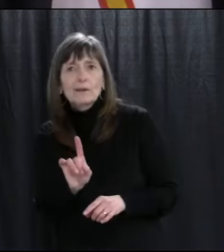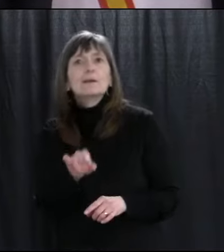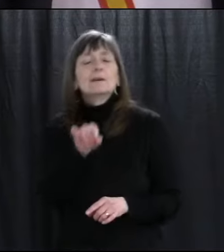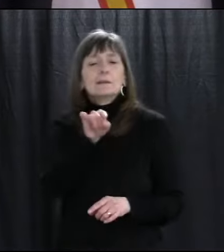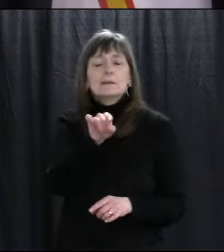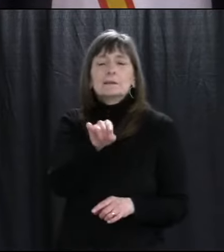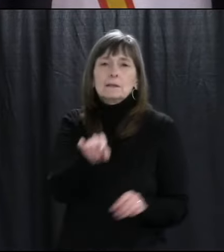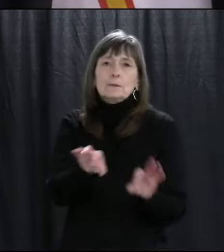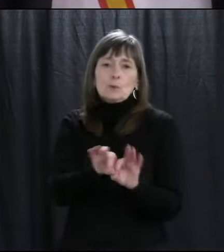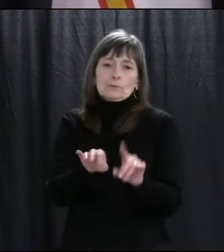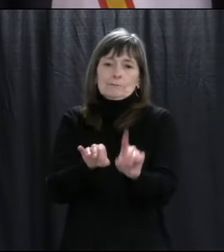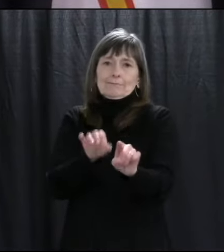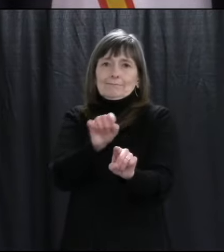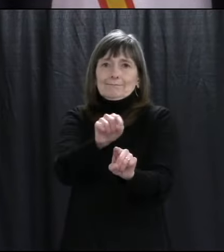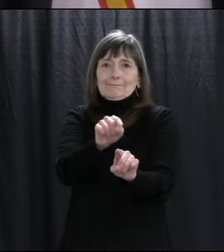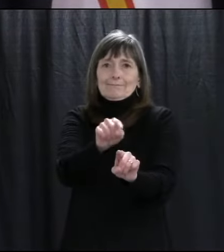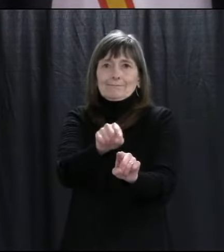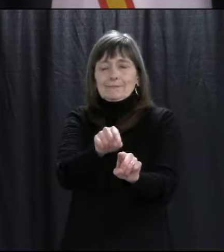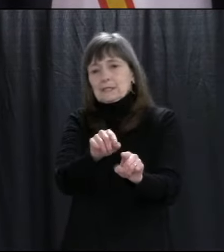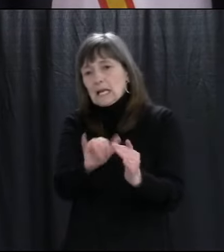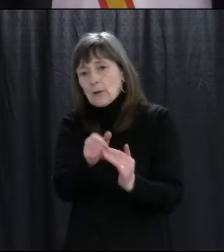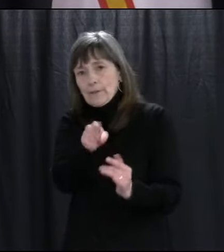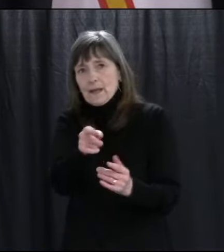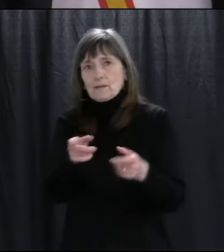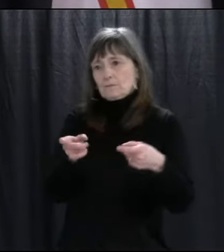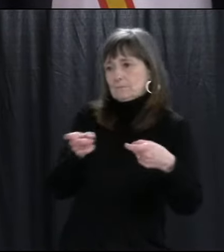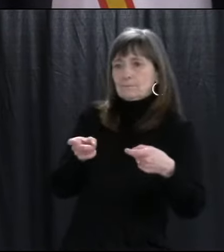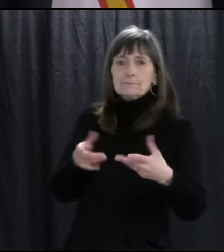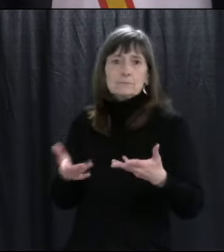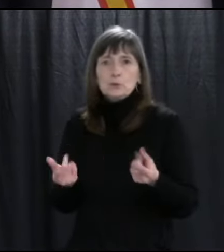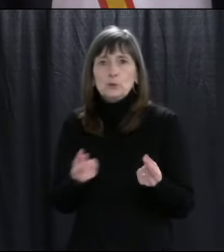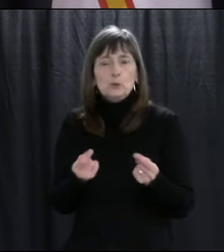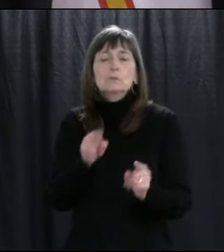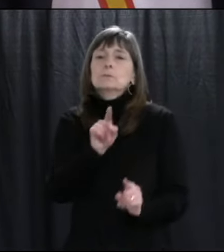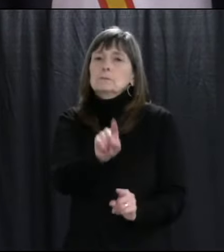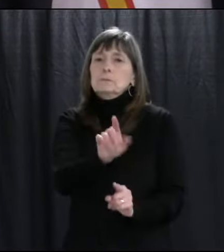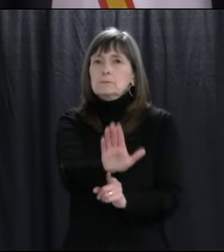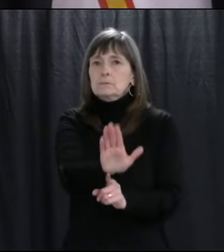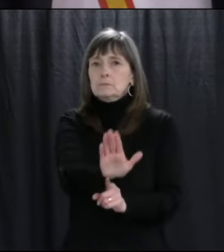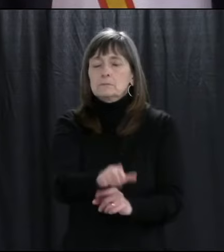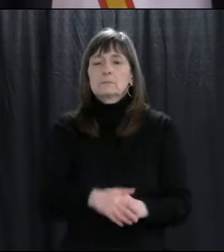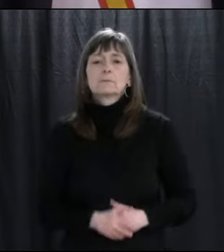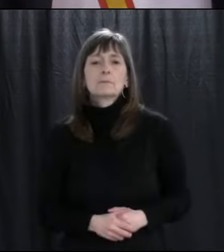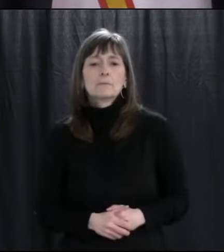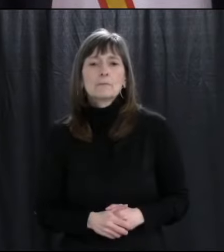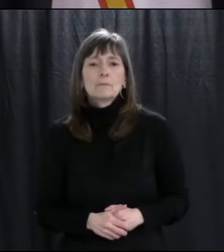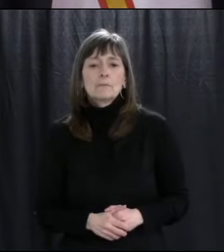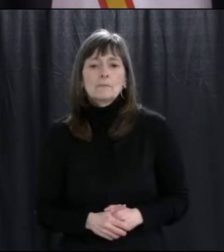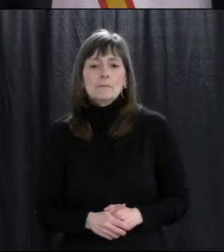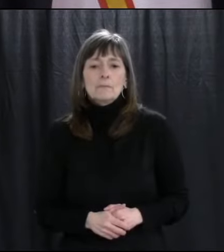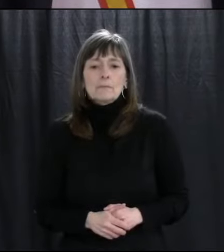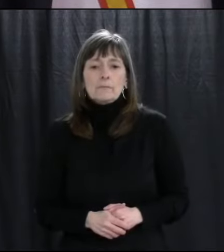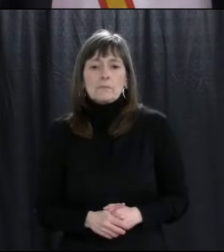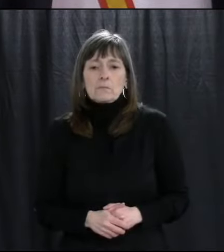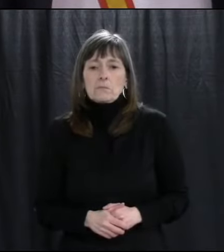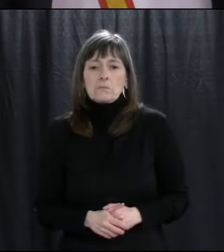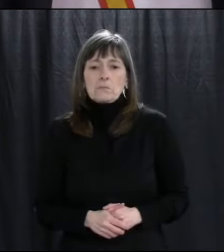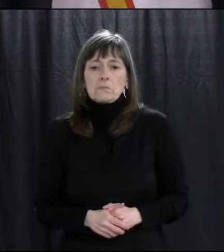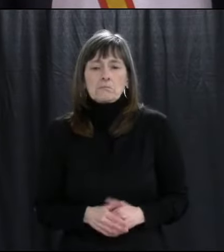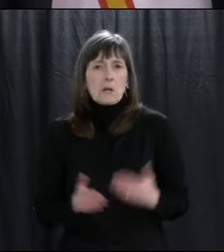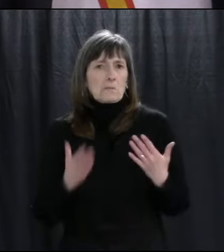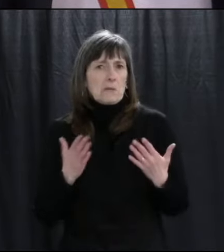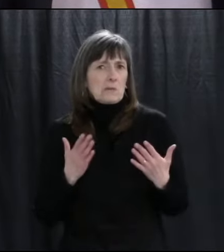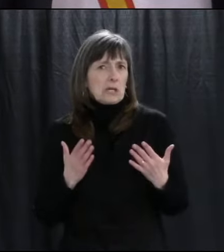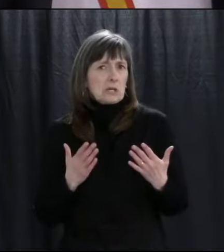be the most important question there, where they're heading to. So, that may be, I may be able to get a